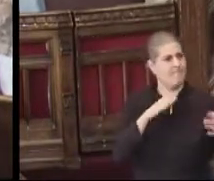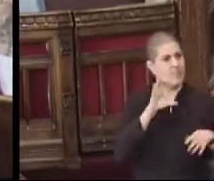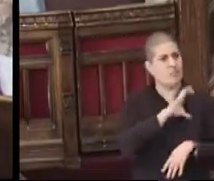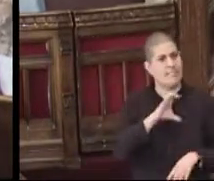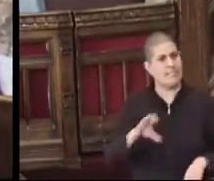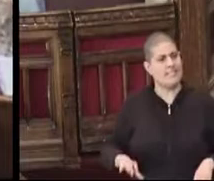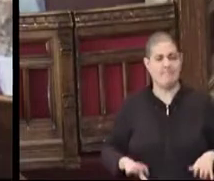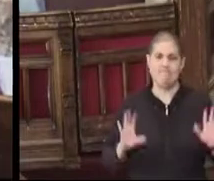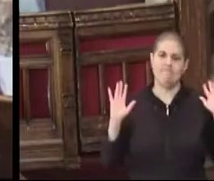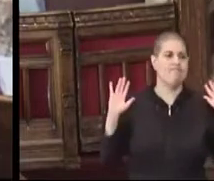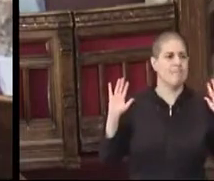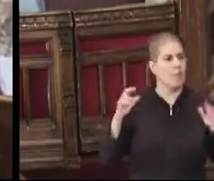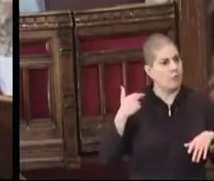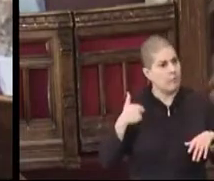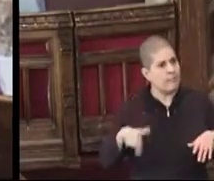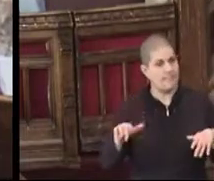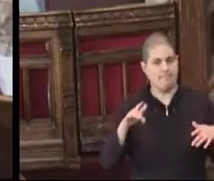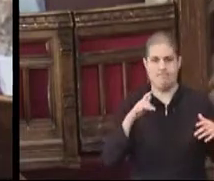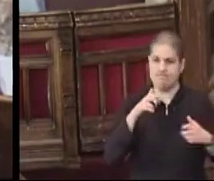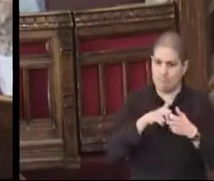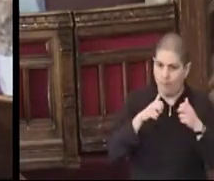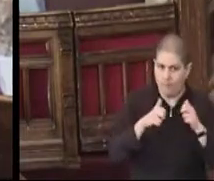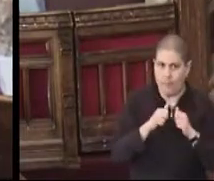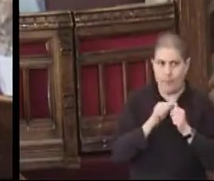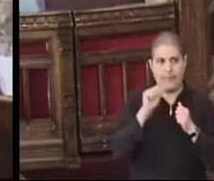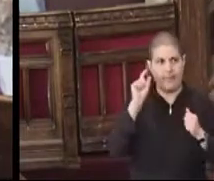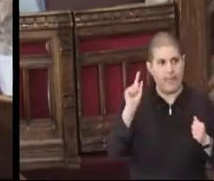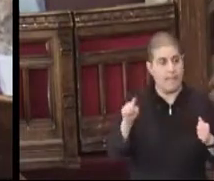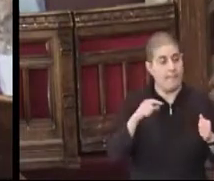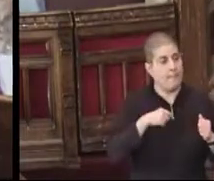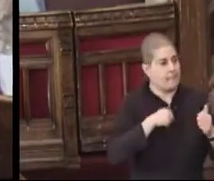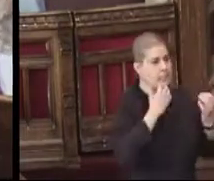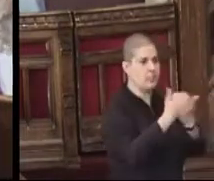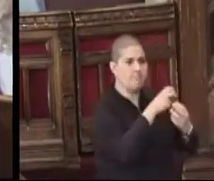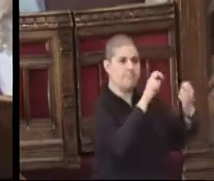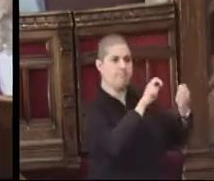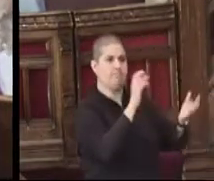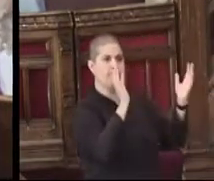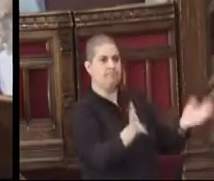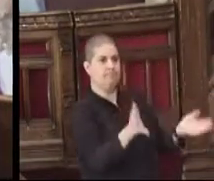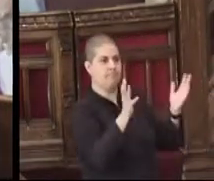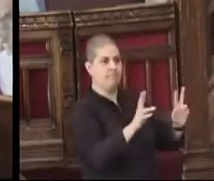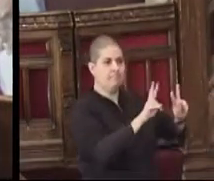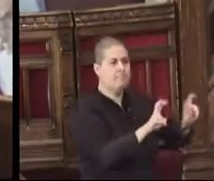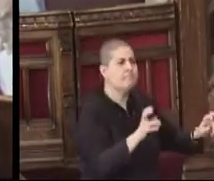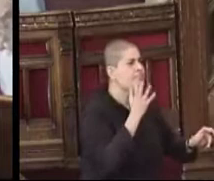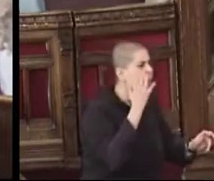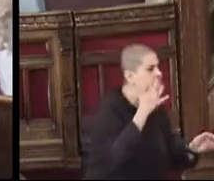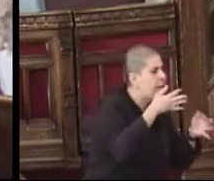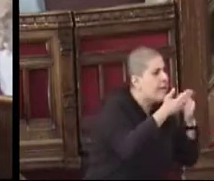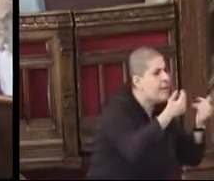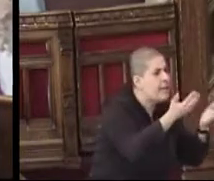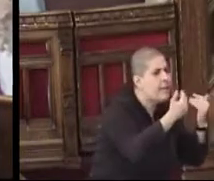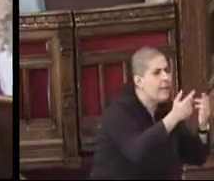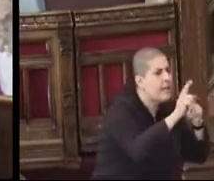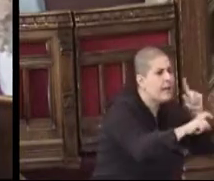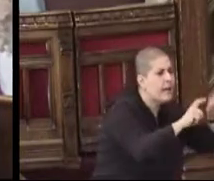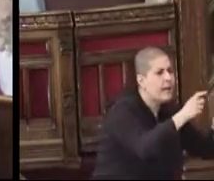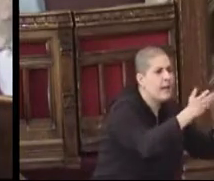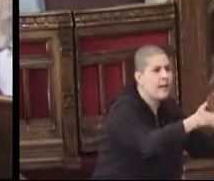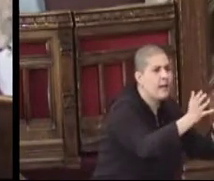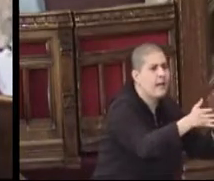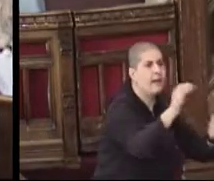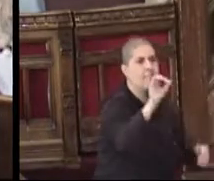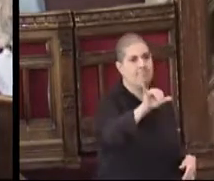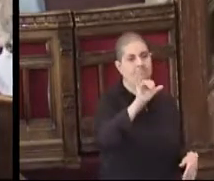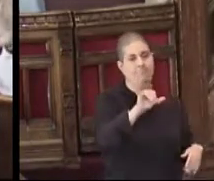a problem with religion or a problem with the church, when I have an opportunity to sit down with them and dig deeper and ask some other questions, what I find